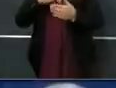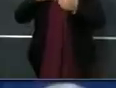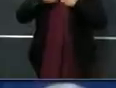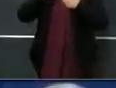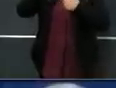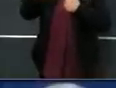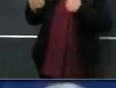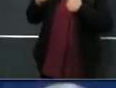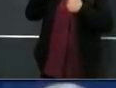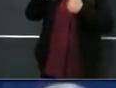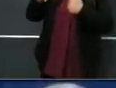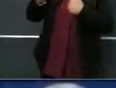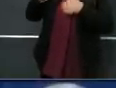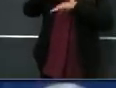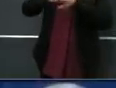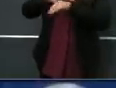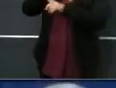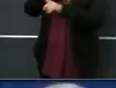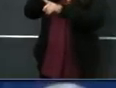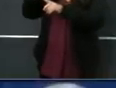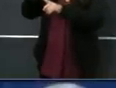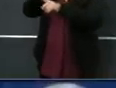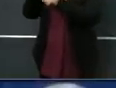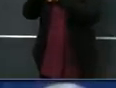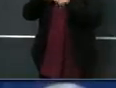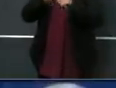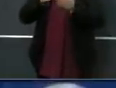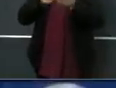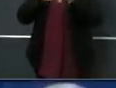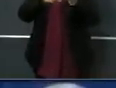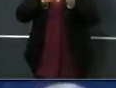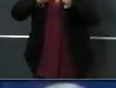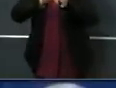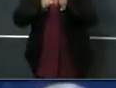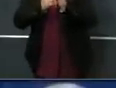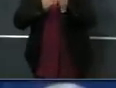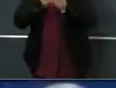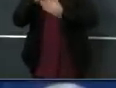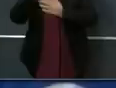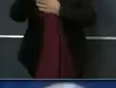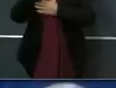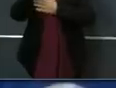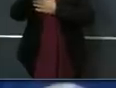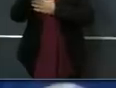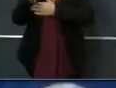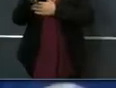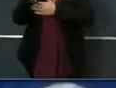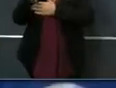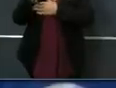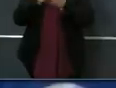if people have them about a teleconnect effort through the PUC. We're setting aside $25